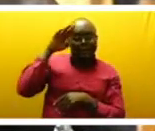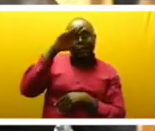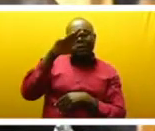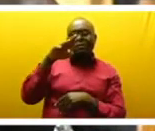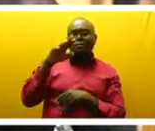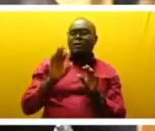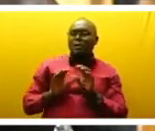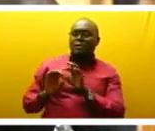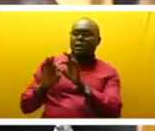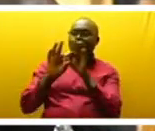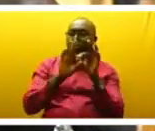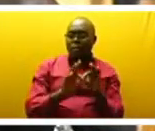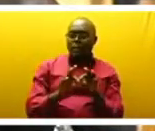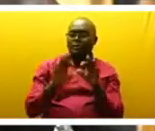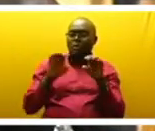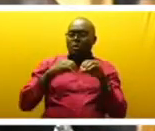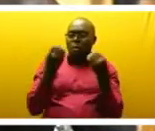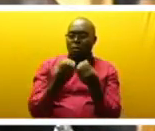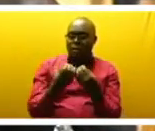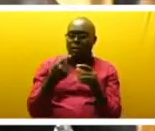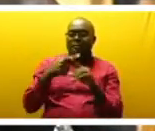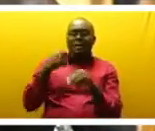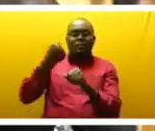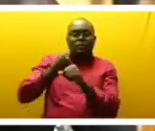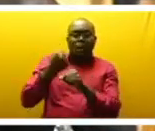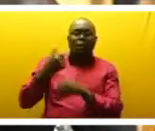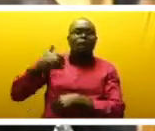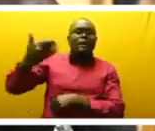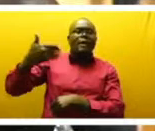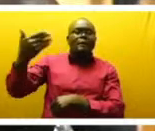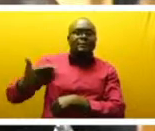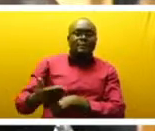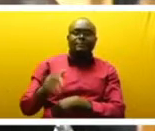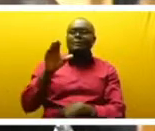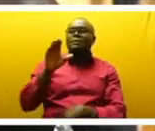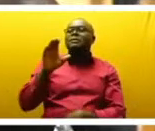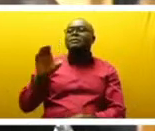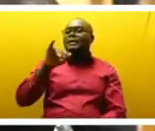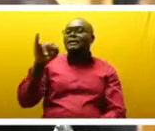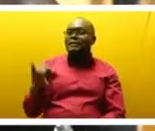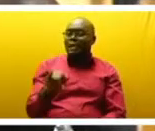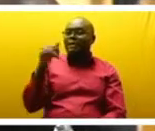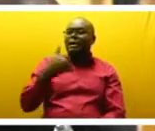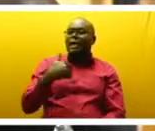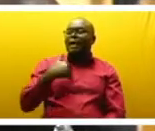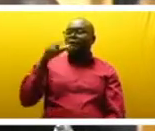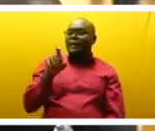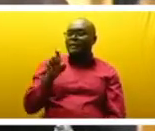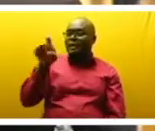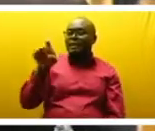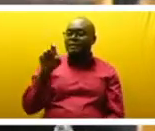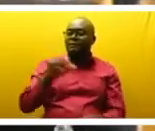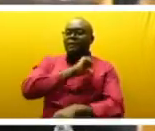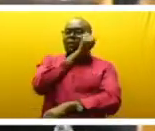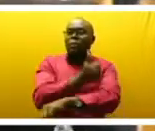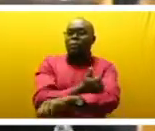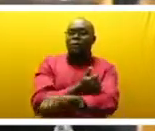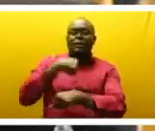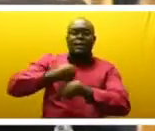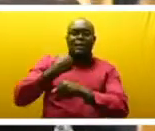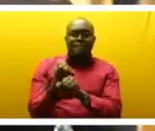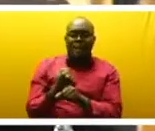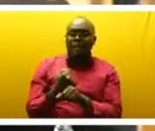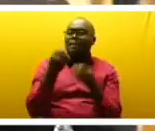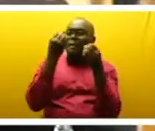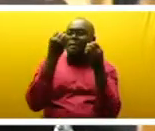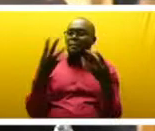body. In day-to-day functioning, the Chief Justice has executive authority and makes many,